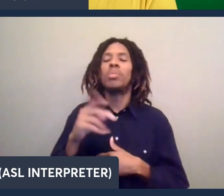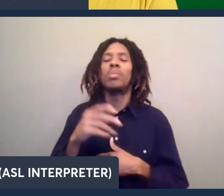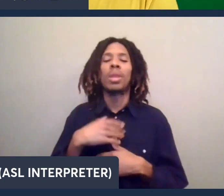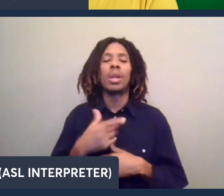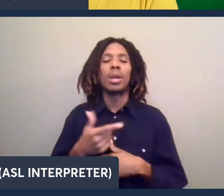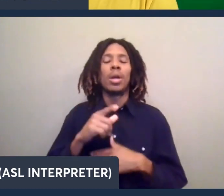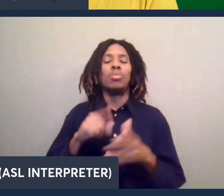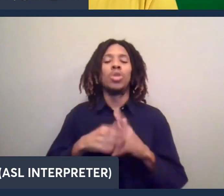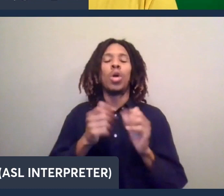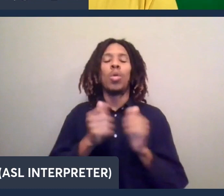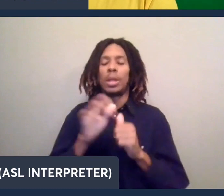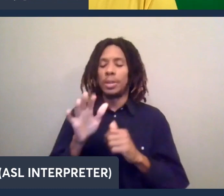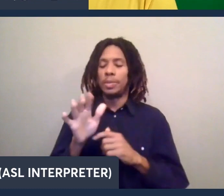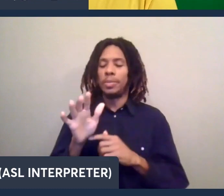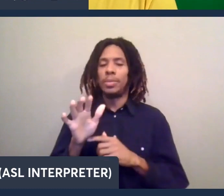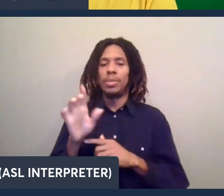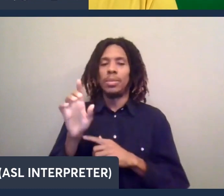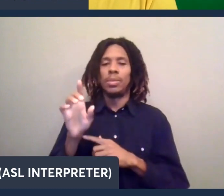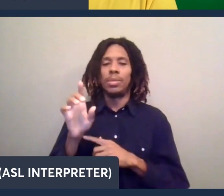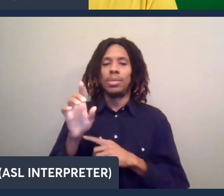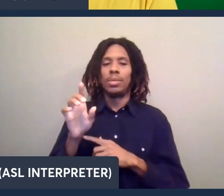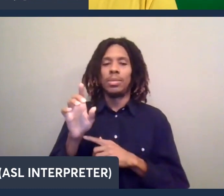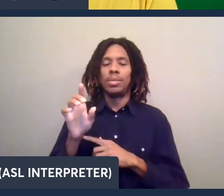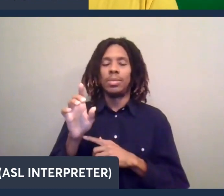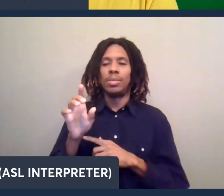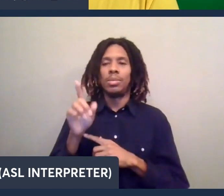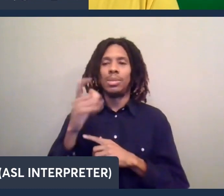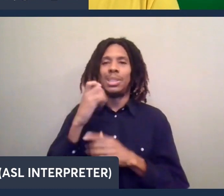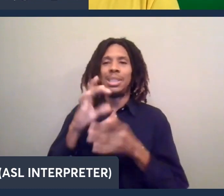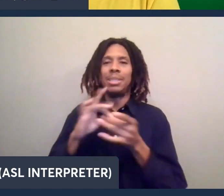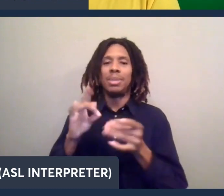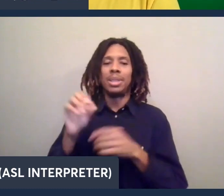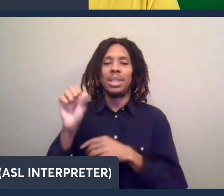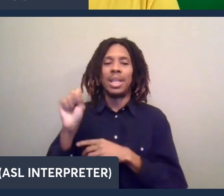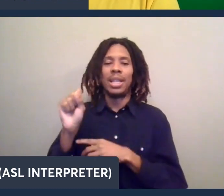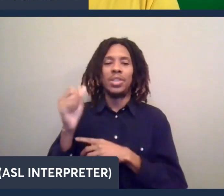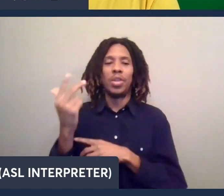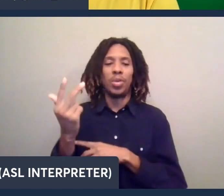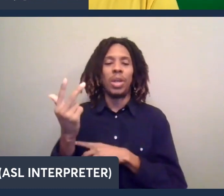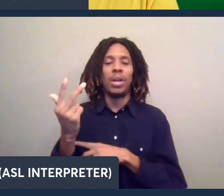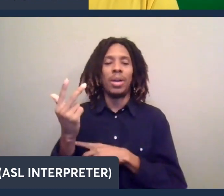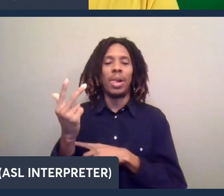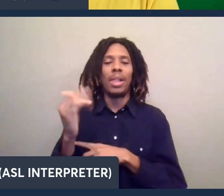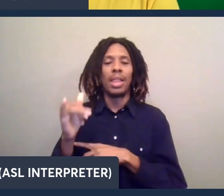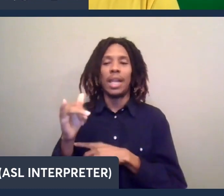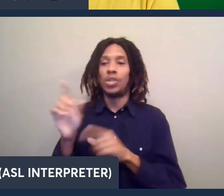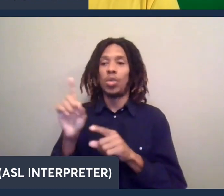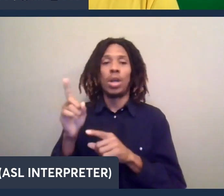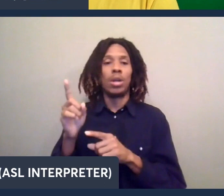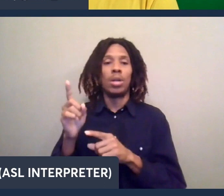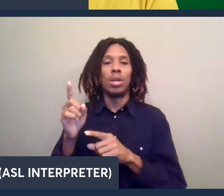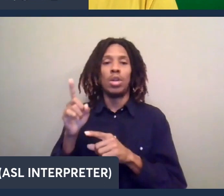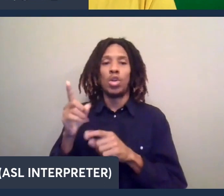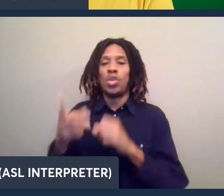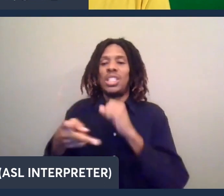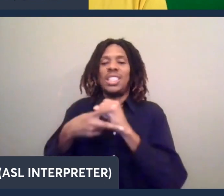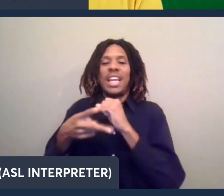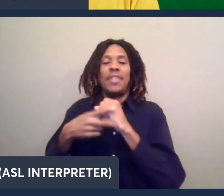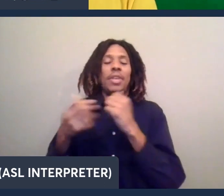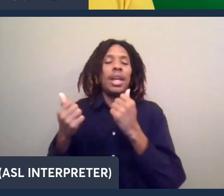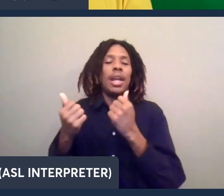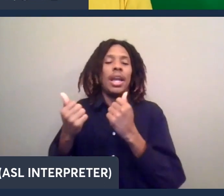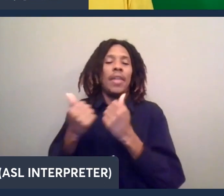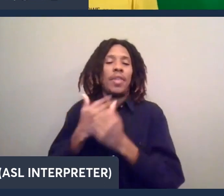with, what Darko, what you mentioned. So S3 is, the place where you keep your objects, right? It's